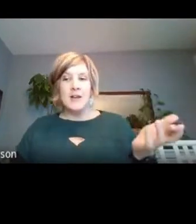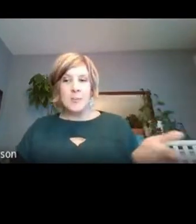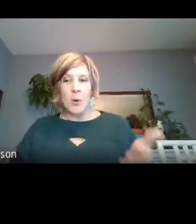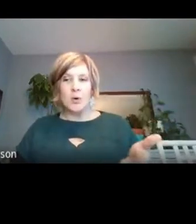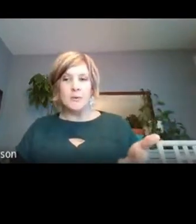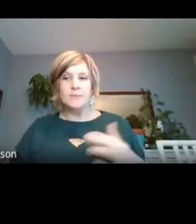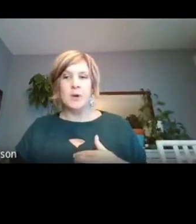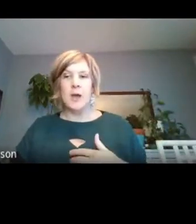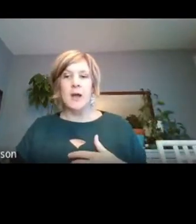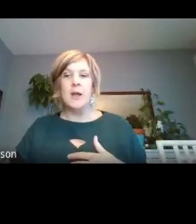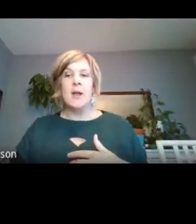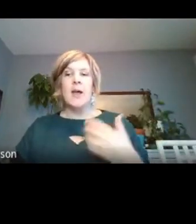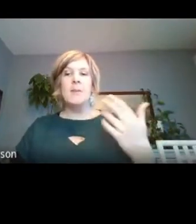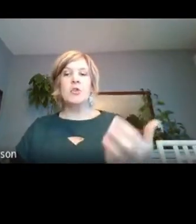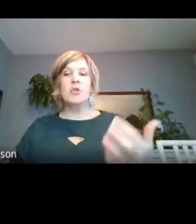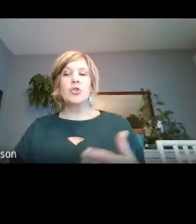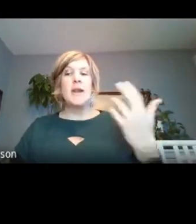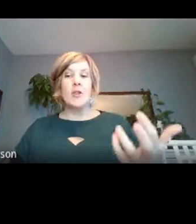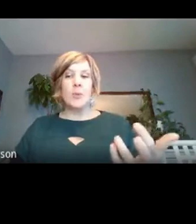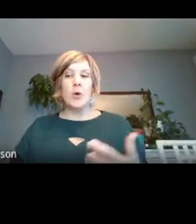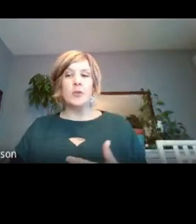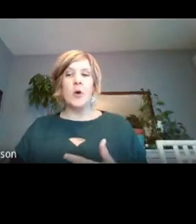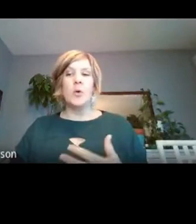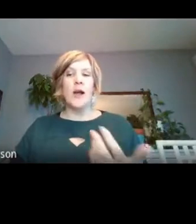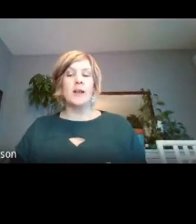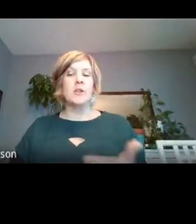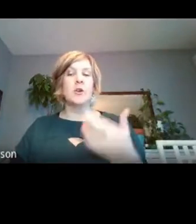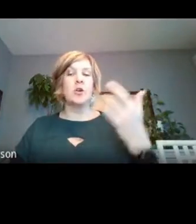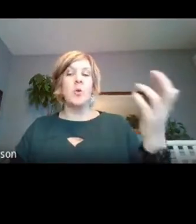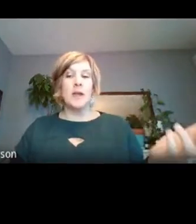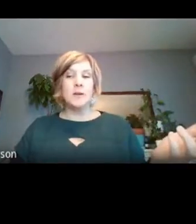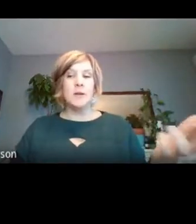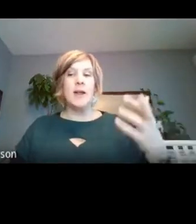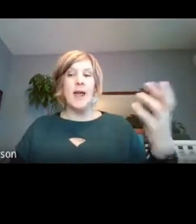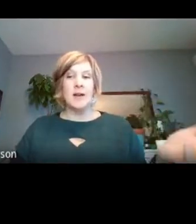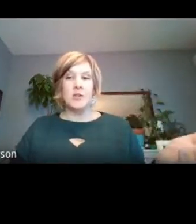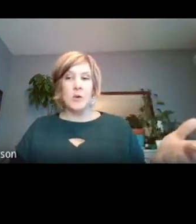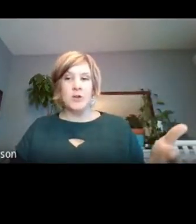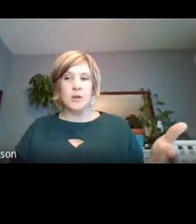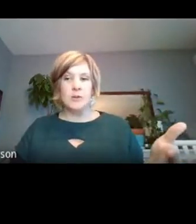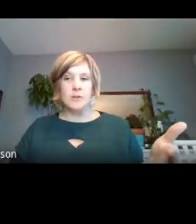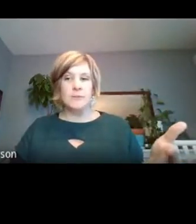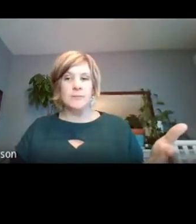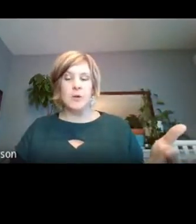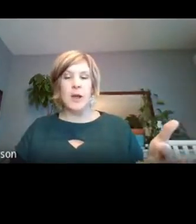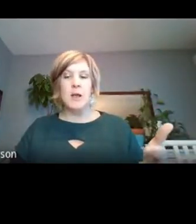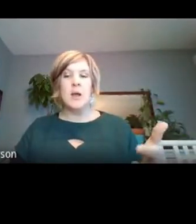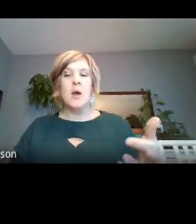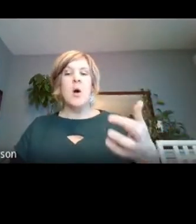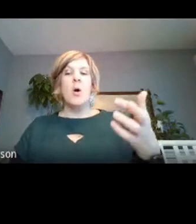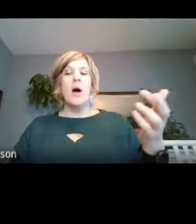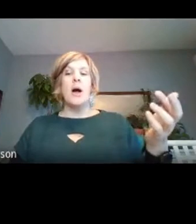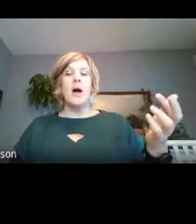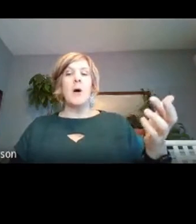i can end the poll okay and i'm going to try another poll so i can either go in and edit the questions okay